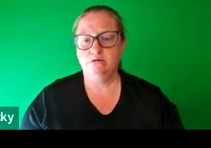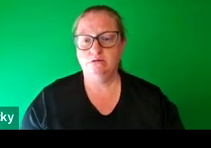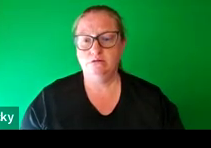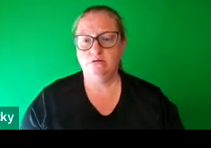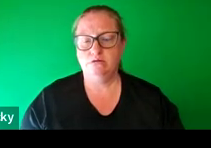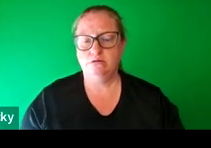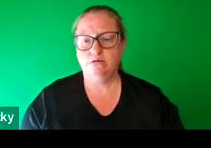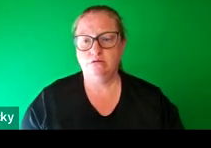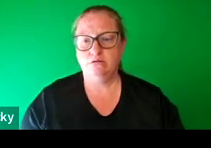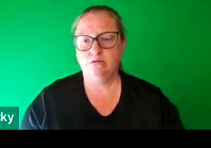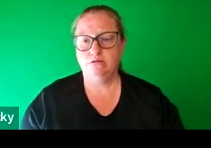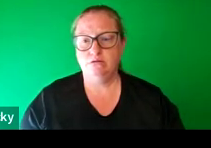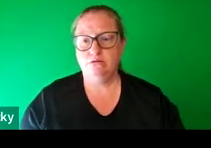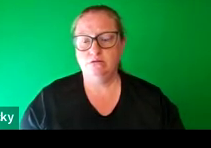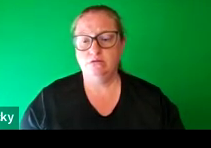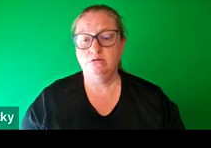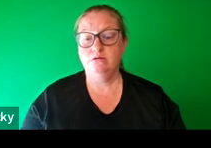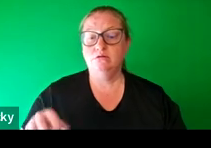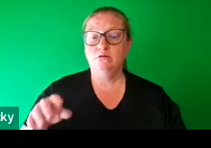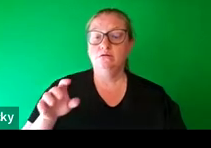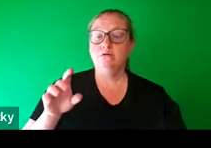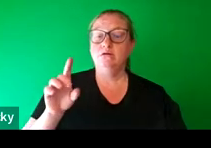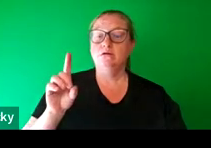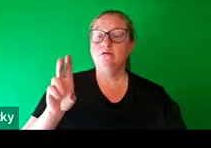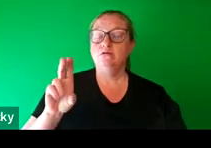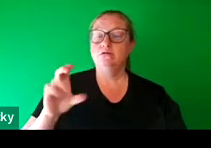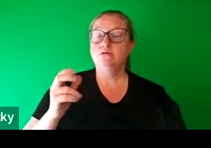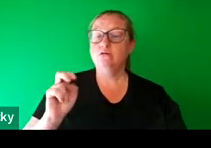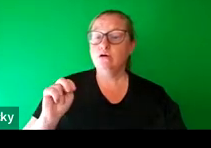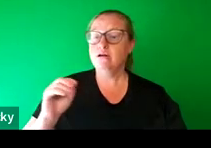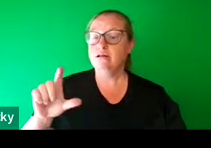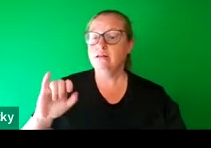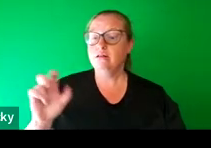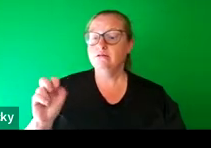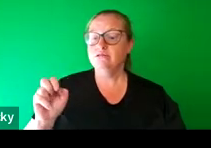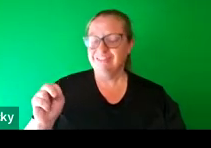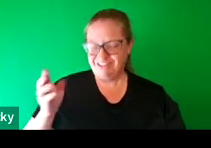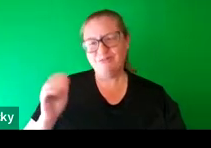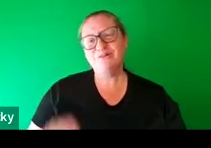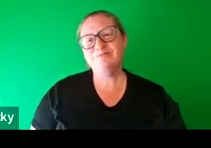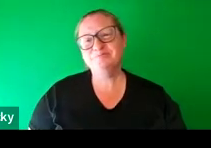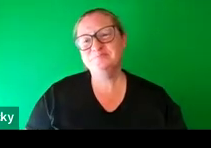So I don't know if Mr. Duchon and Ms. Lazon, there they are.